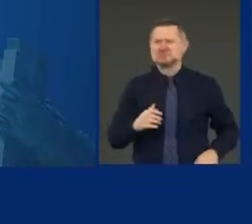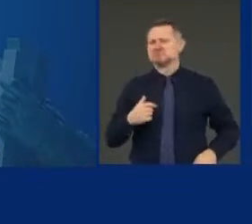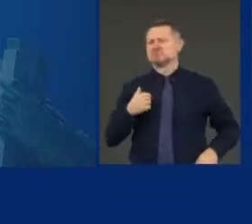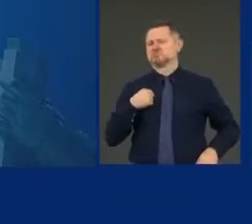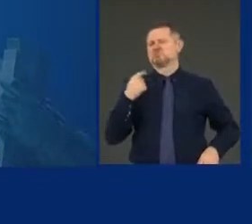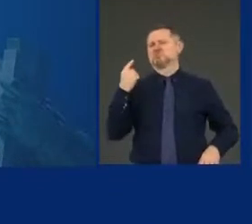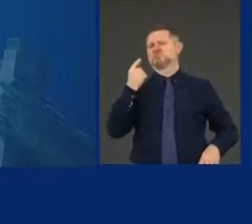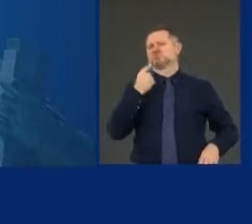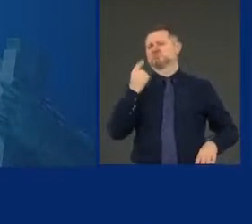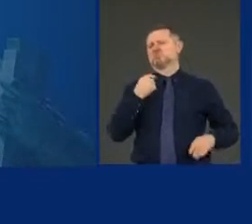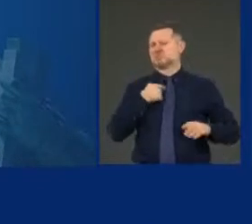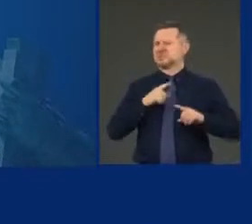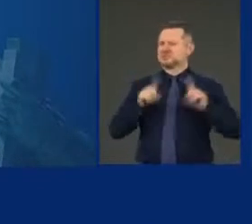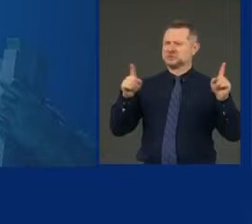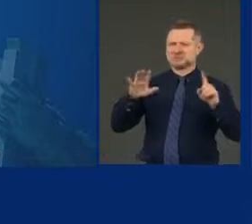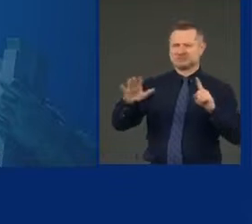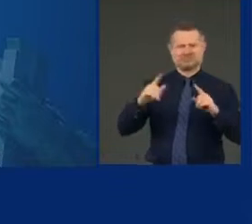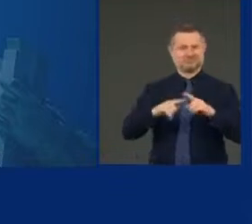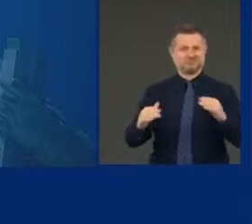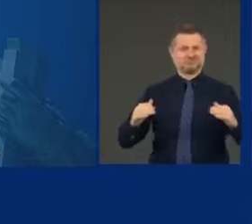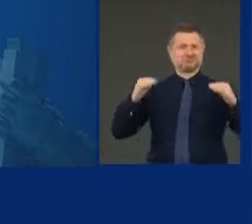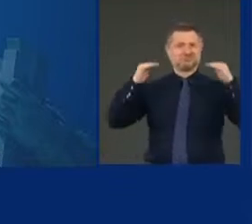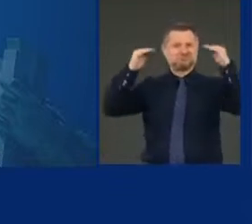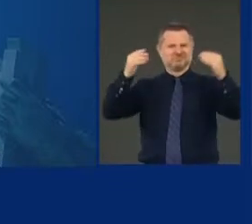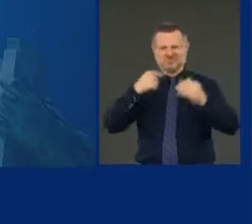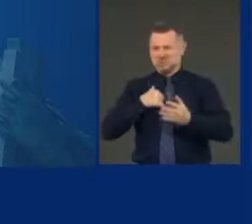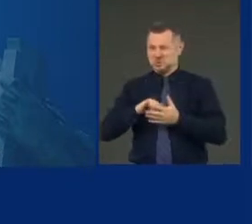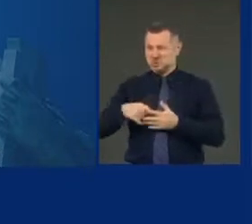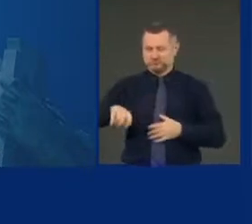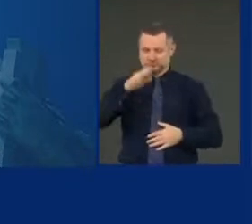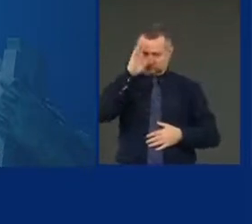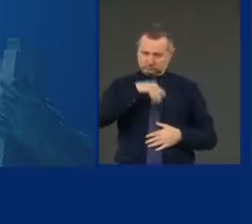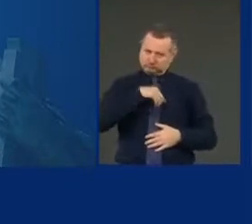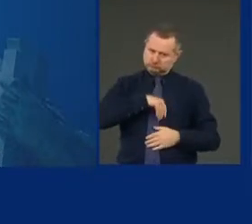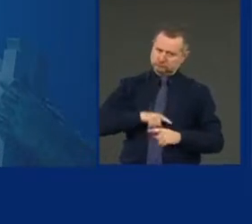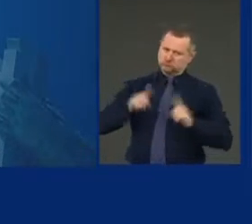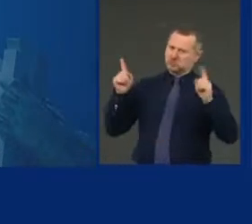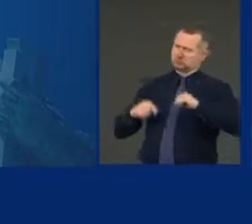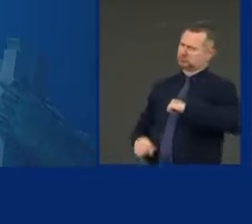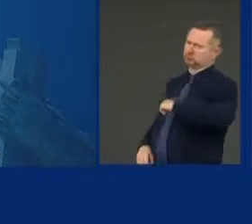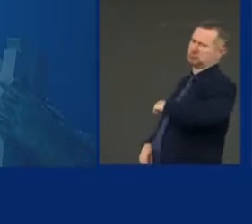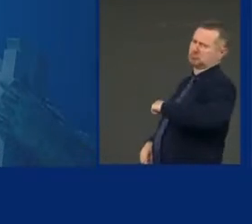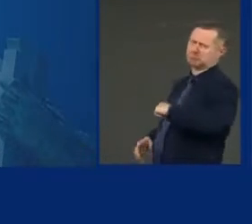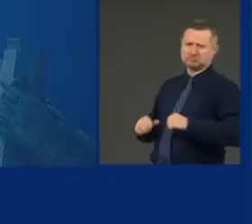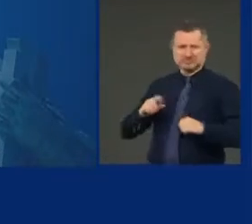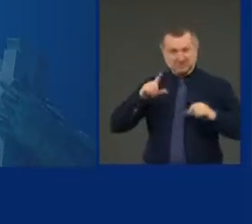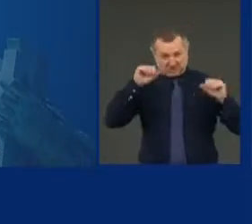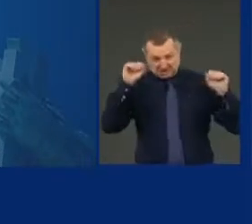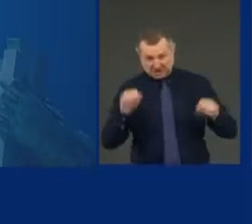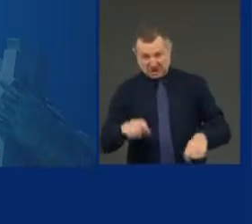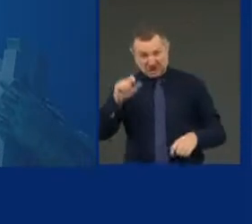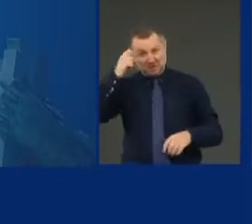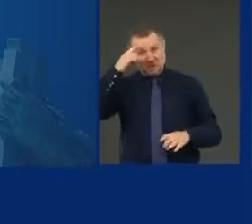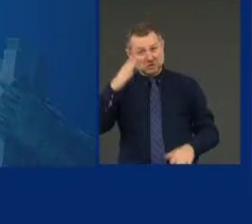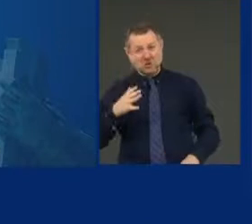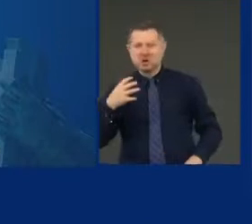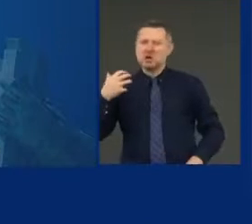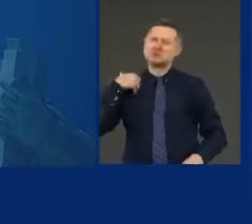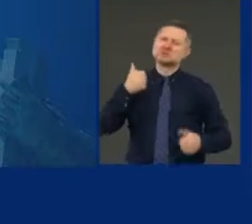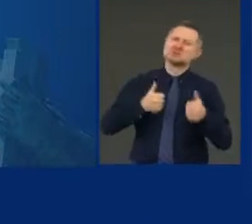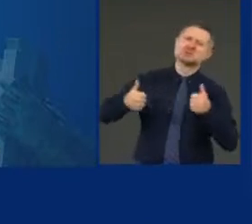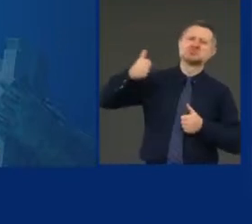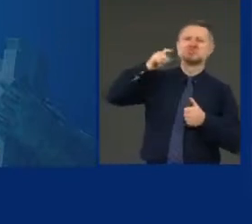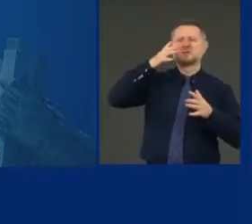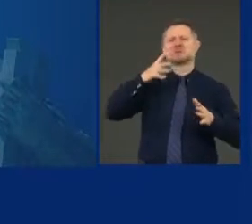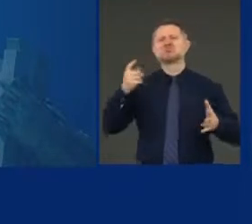a different level, because we're New Yorkers. Could a government official, could a governor get up and